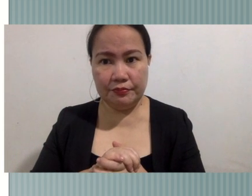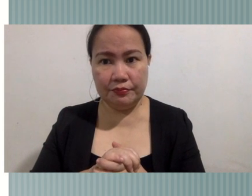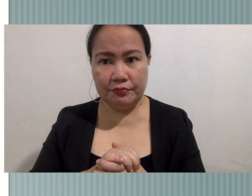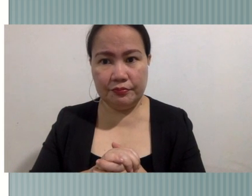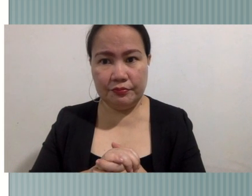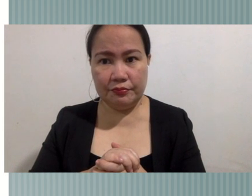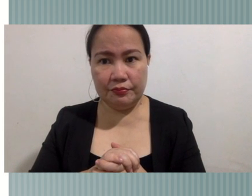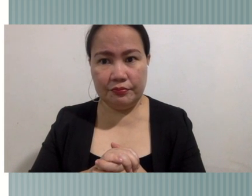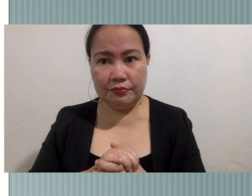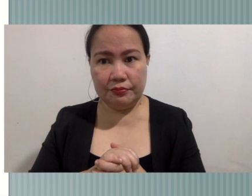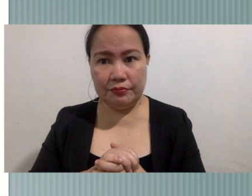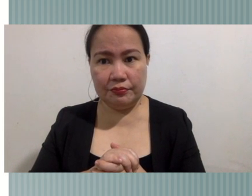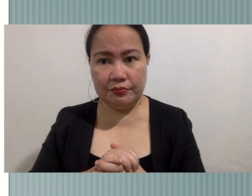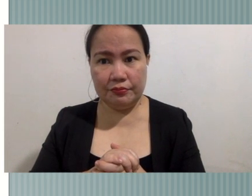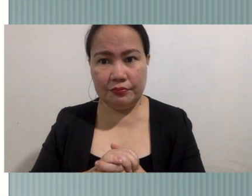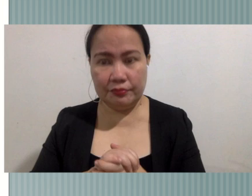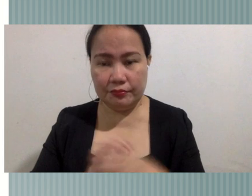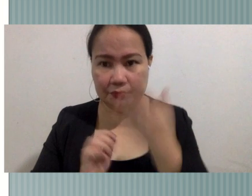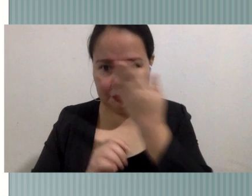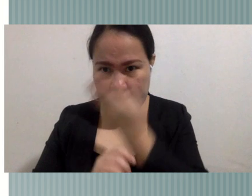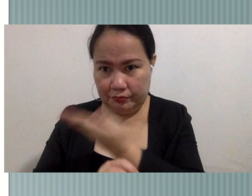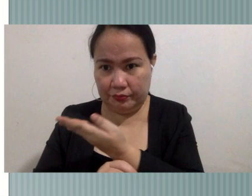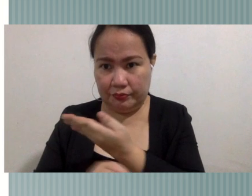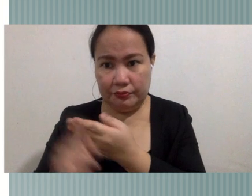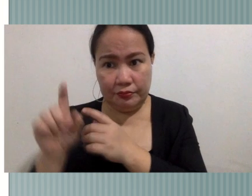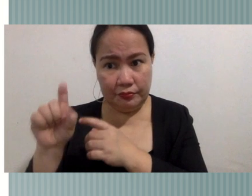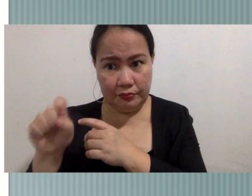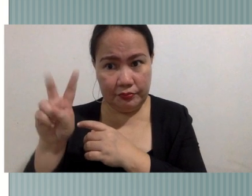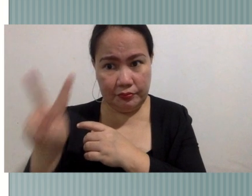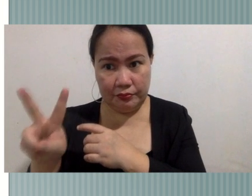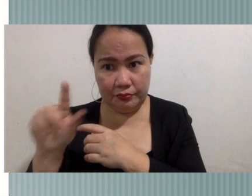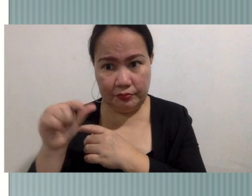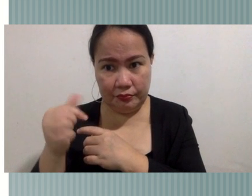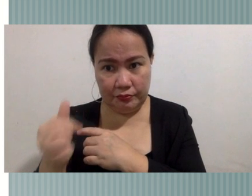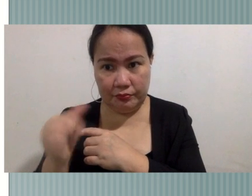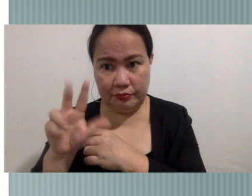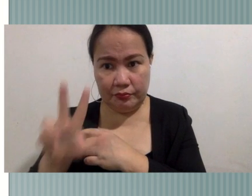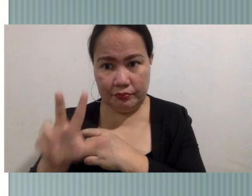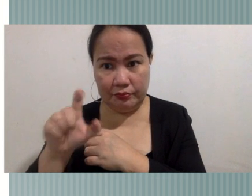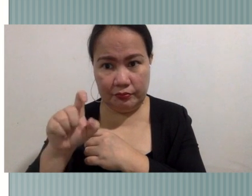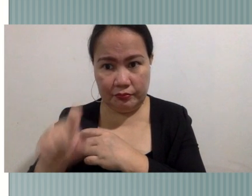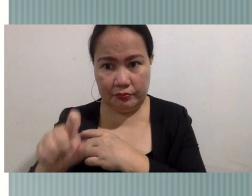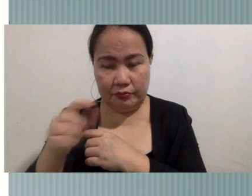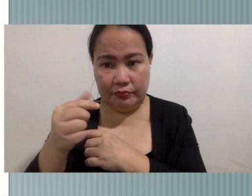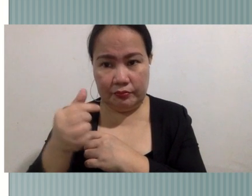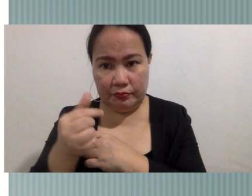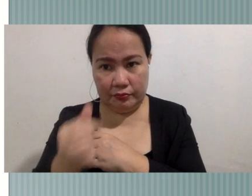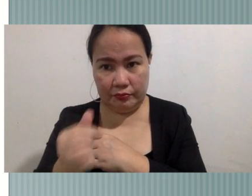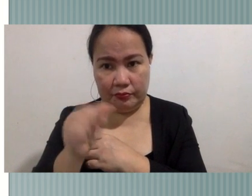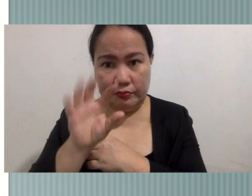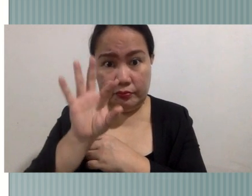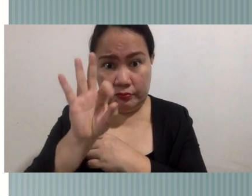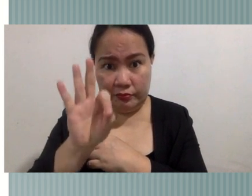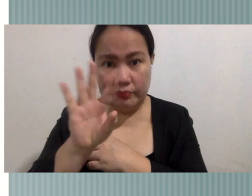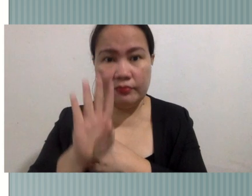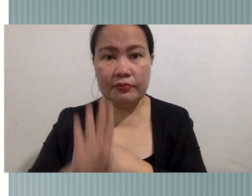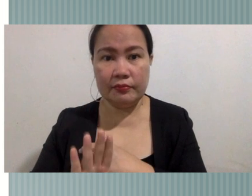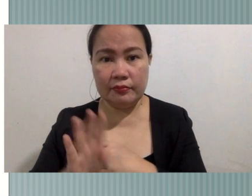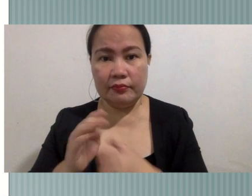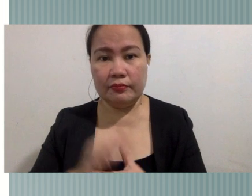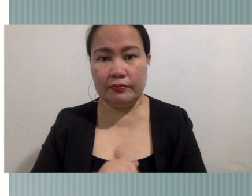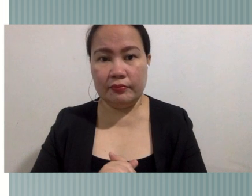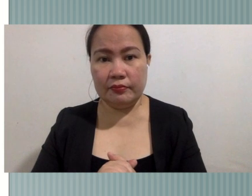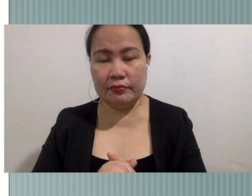4. So, ano nang magiging expression natin? X squared plus